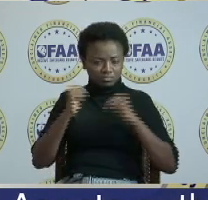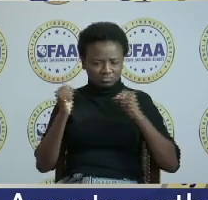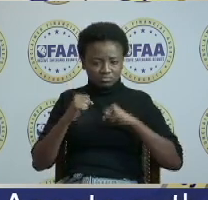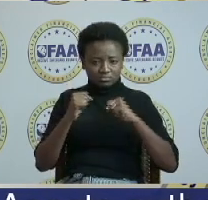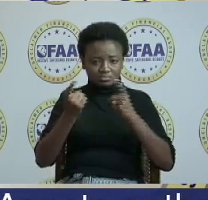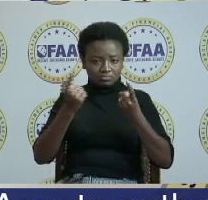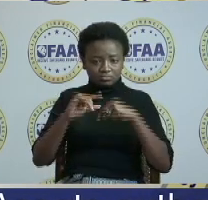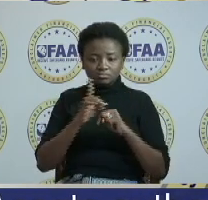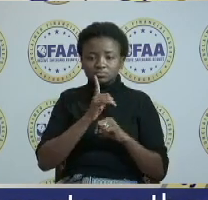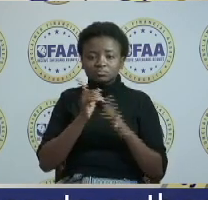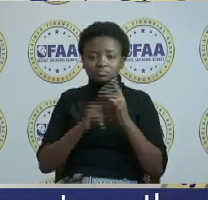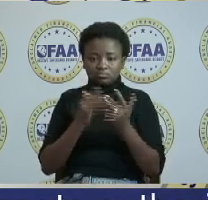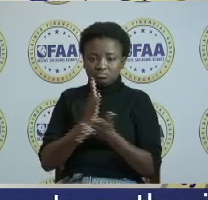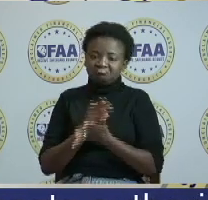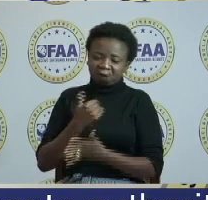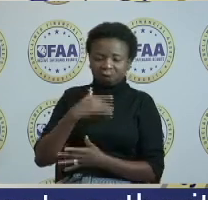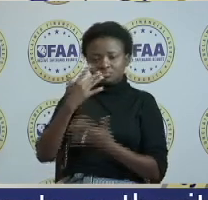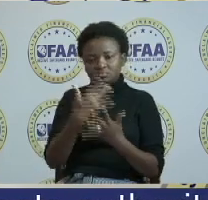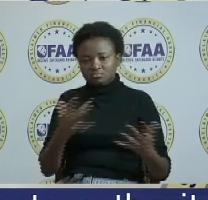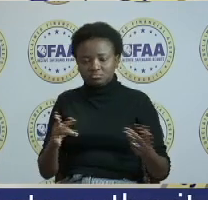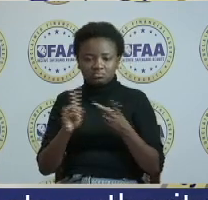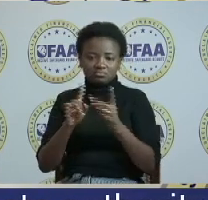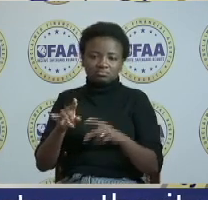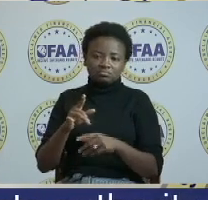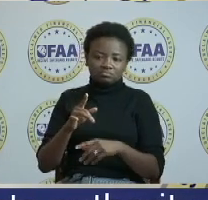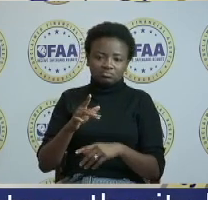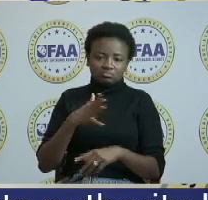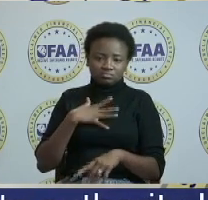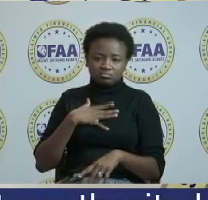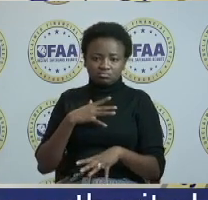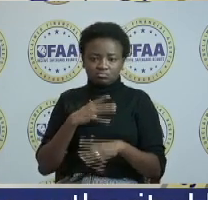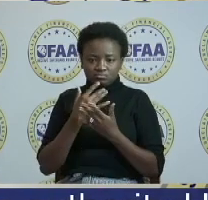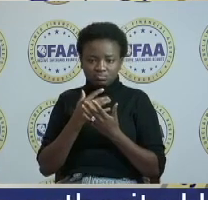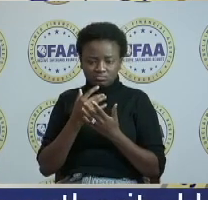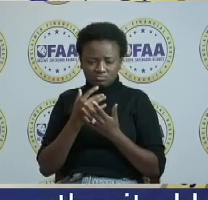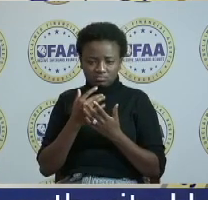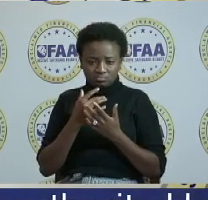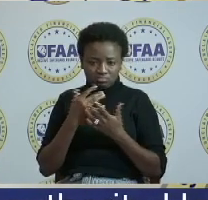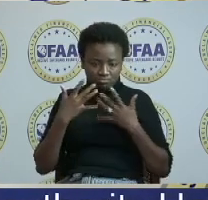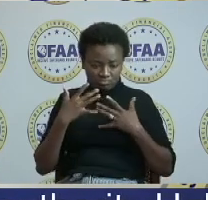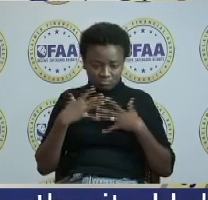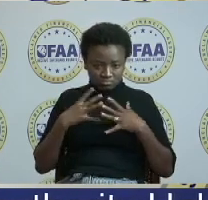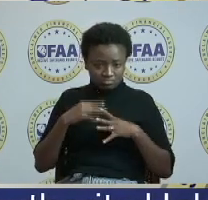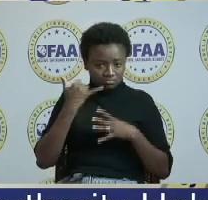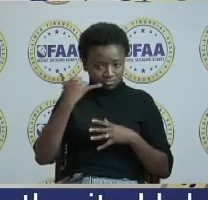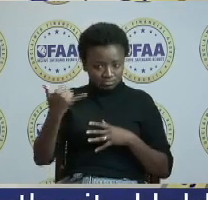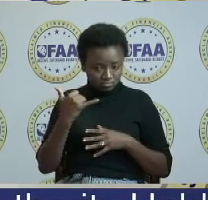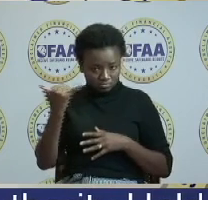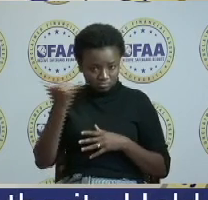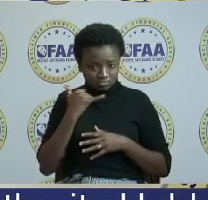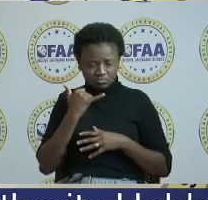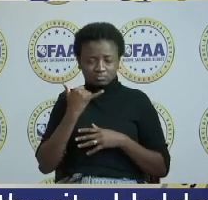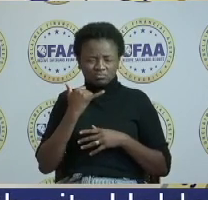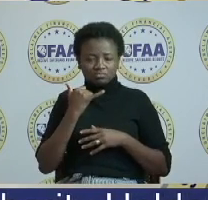out and say, yes, I have assets, my chief has called me, and they are telling me to claim my money. But before I claim,